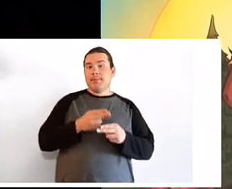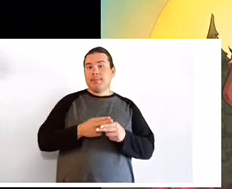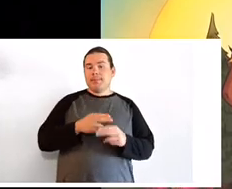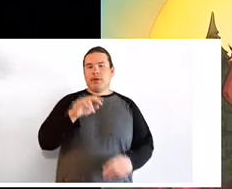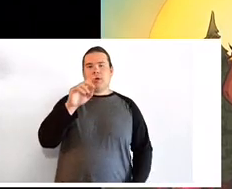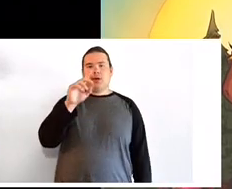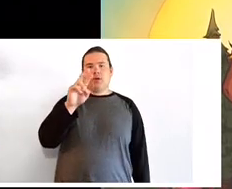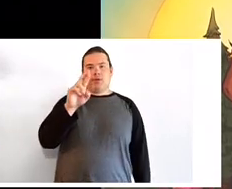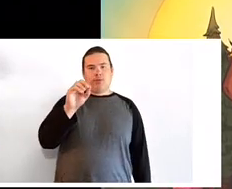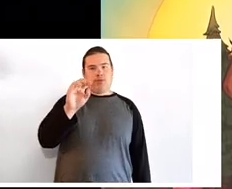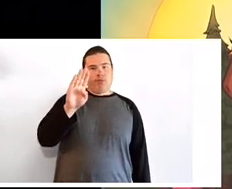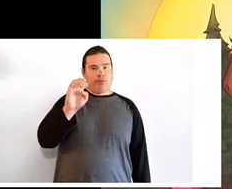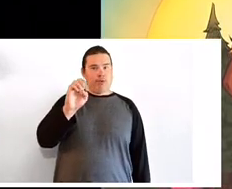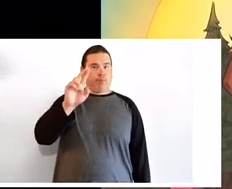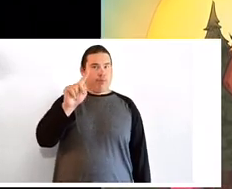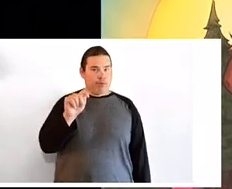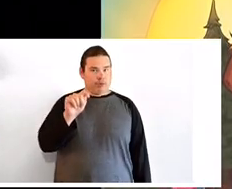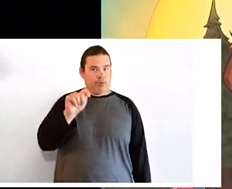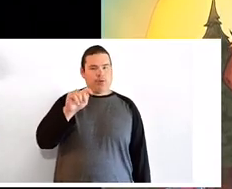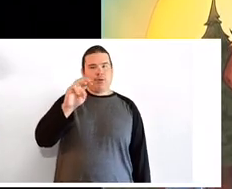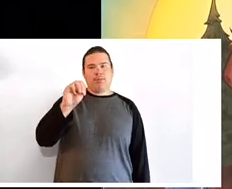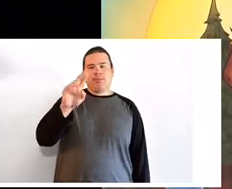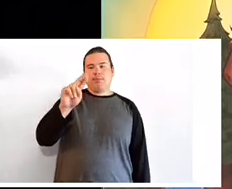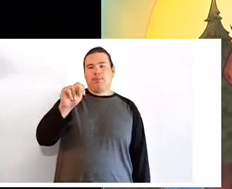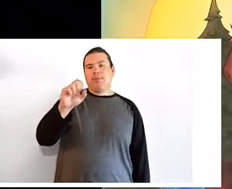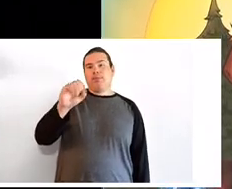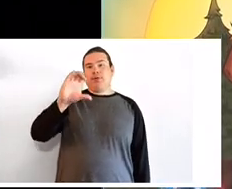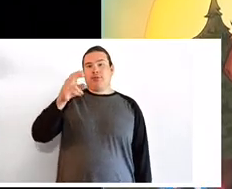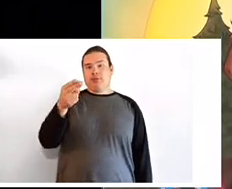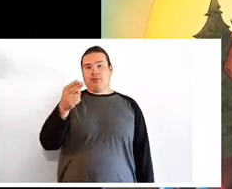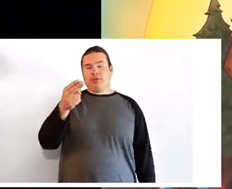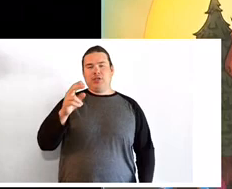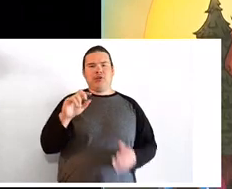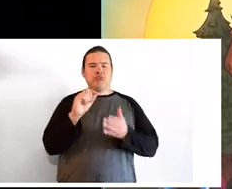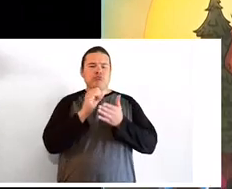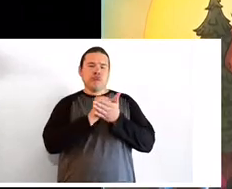Written by Robert Munsch.